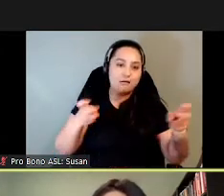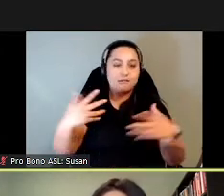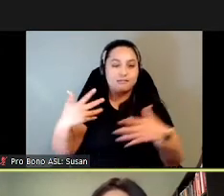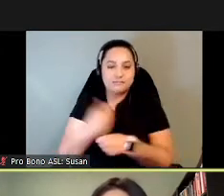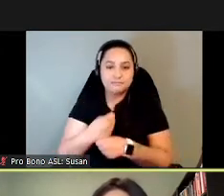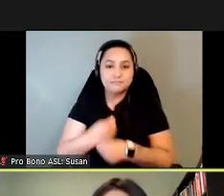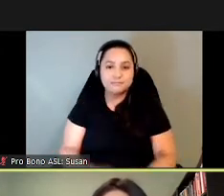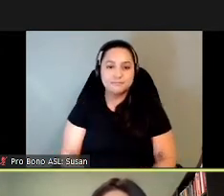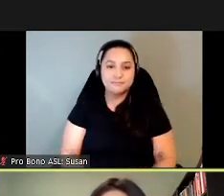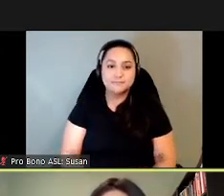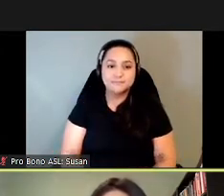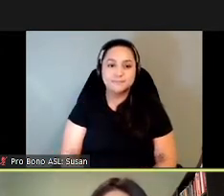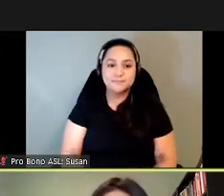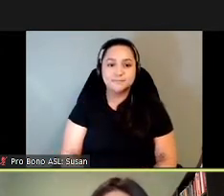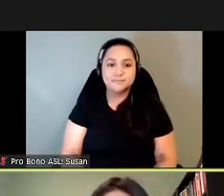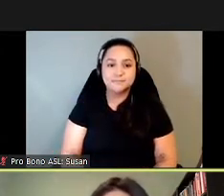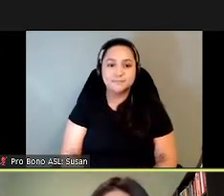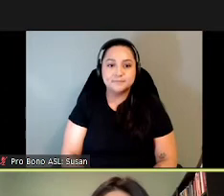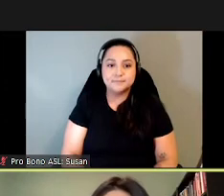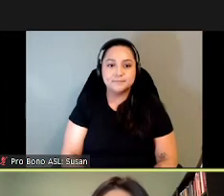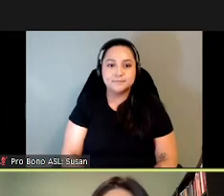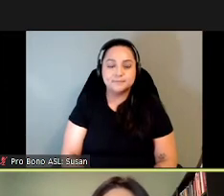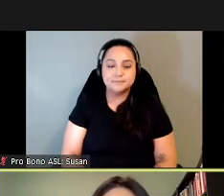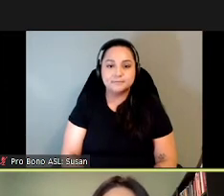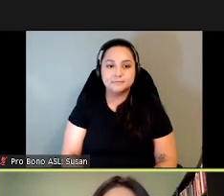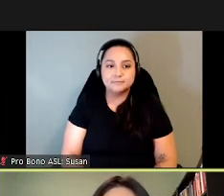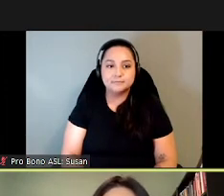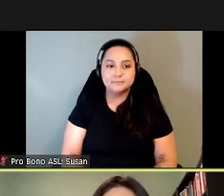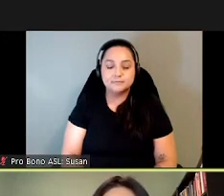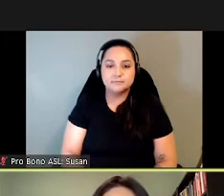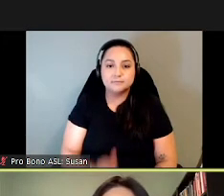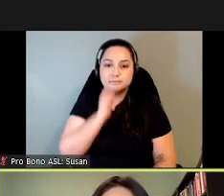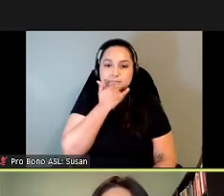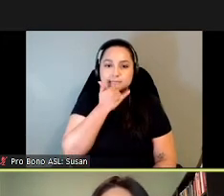How do I go down? It's not going down. Oops.